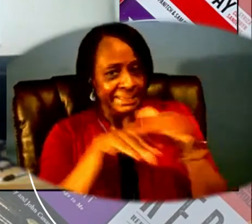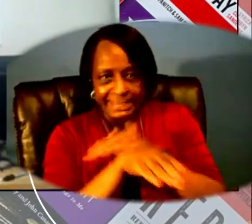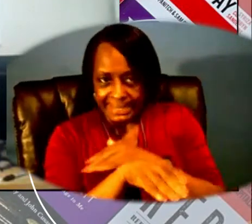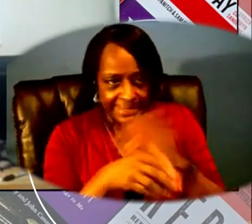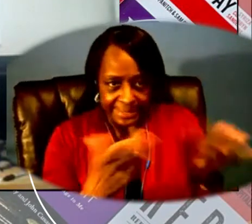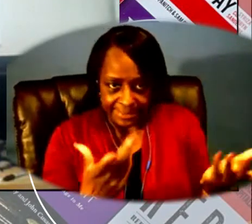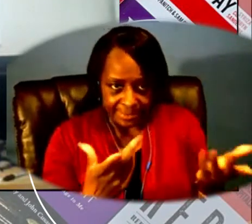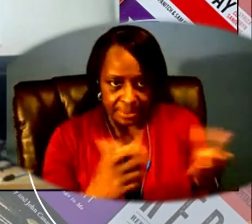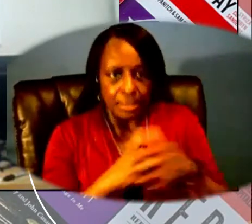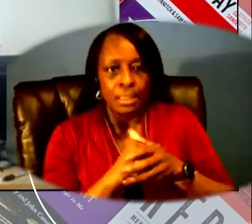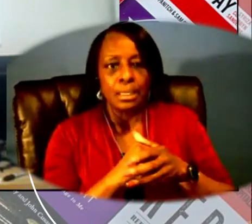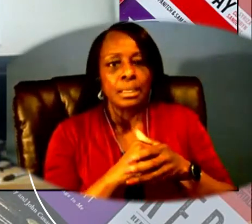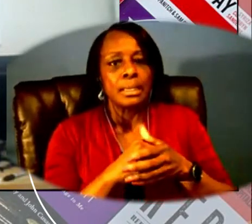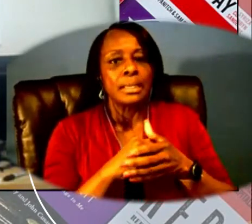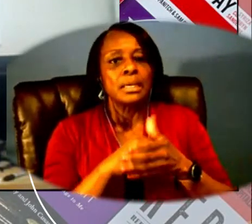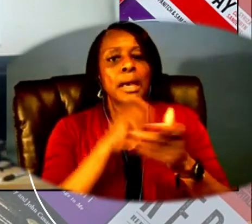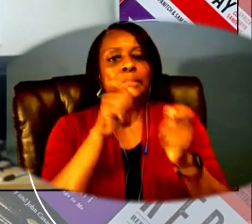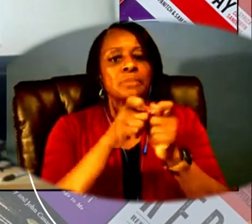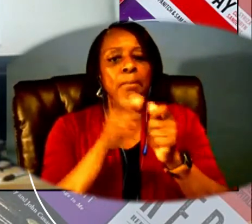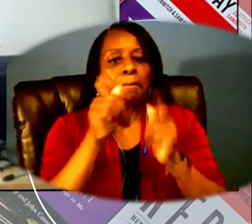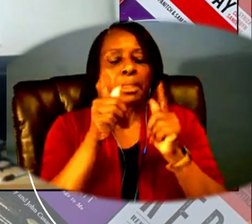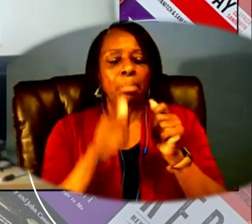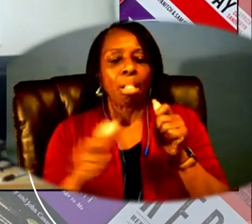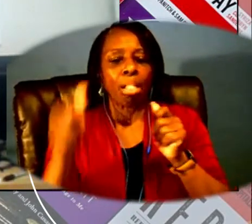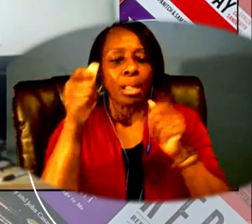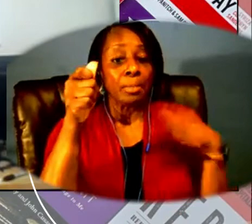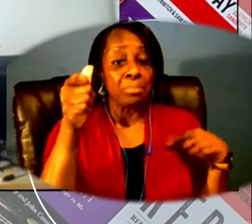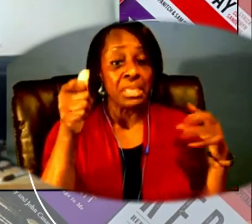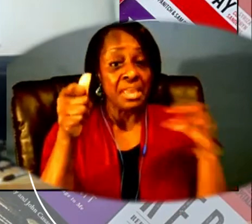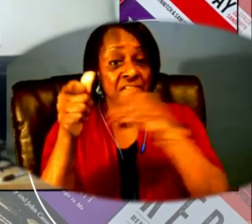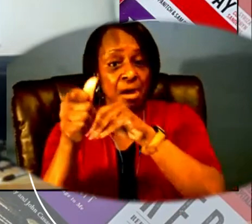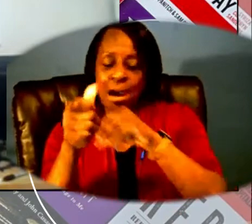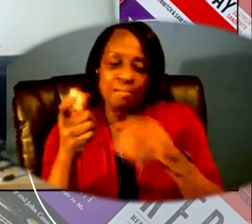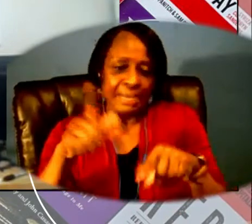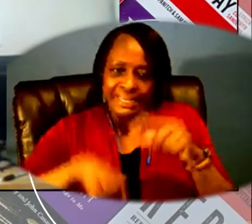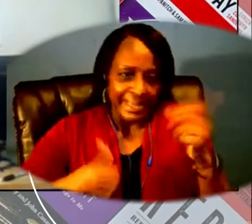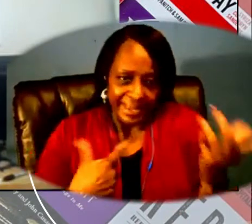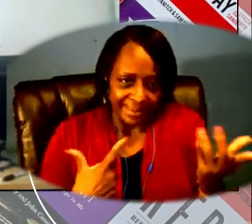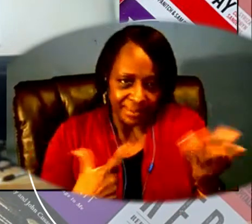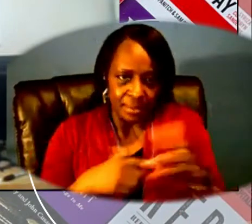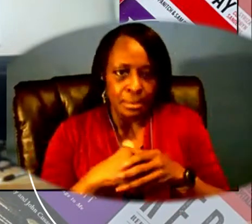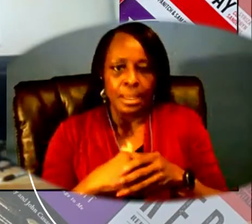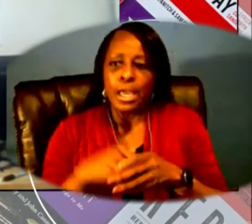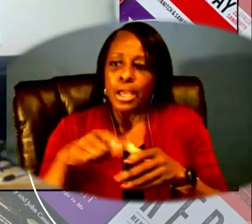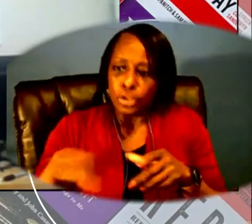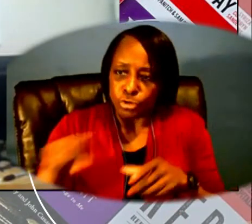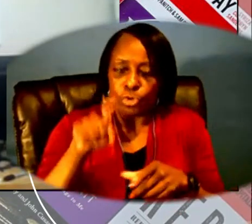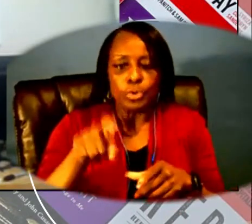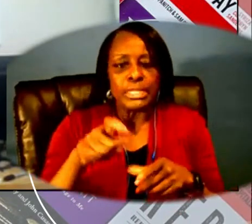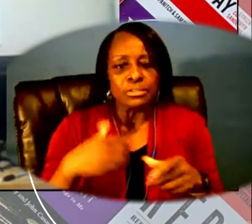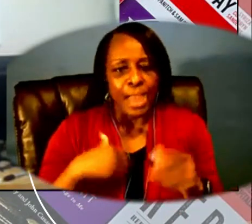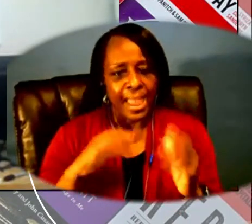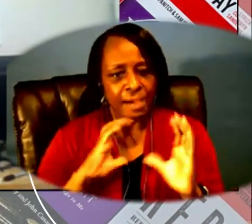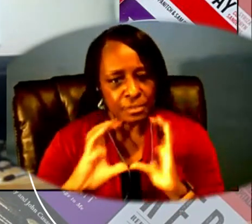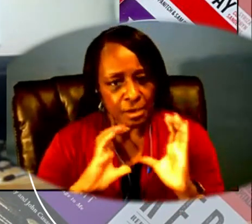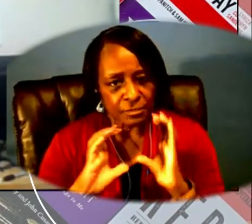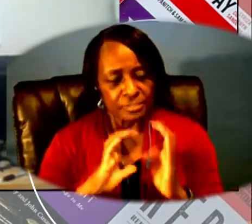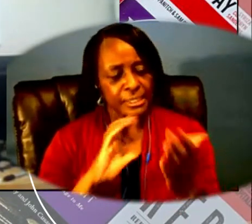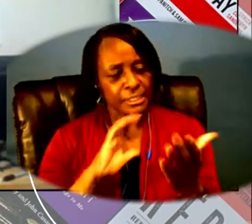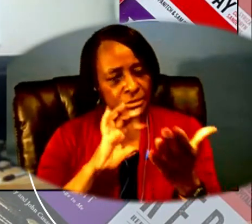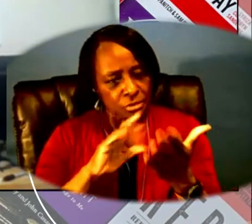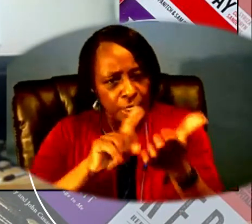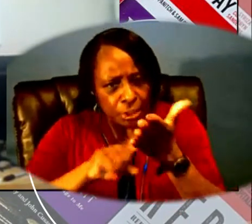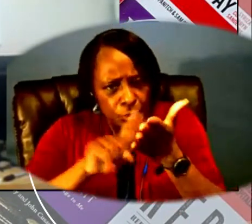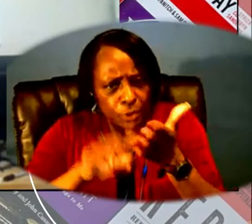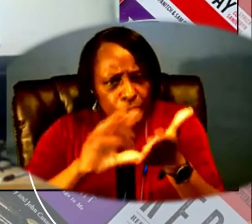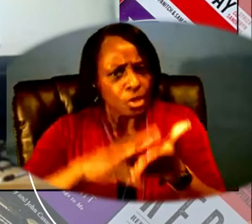the company of certain elite people or certain crowds, right? Have conversations, study, educate yourself, do